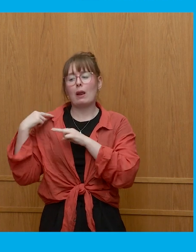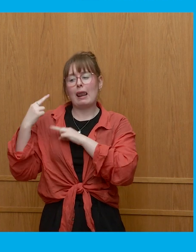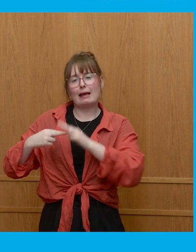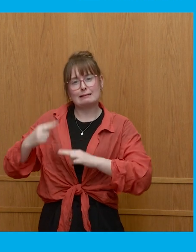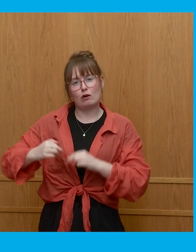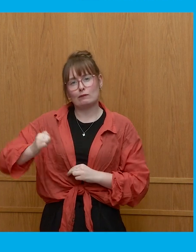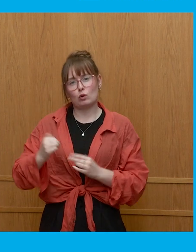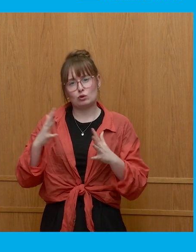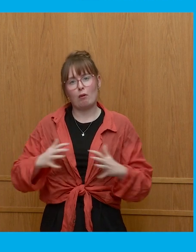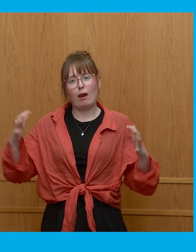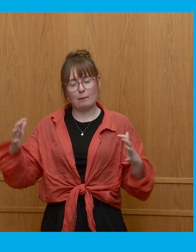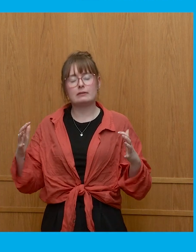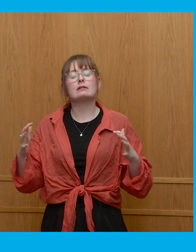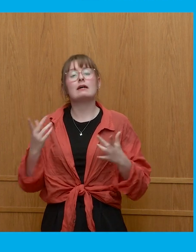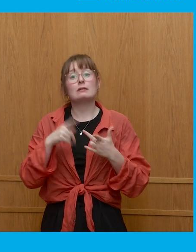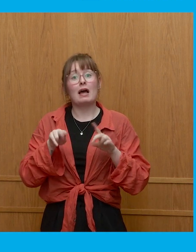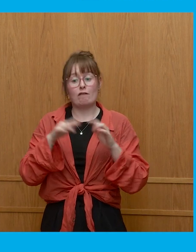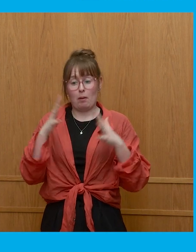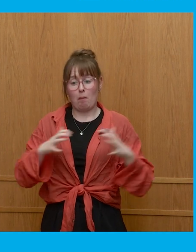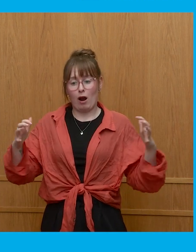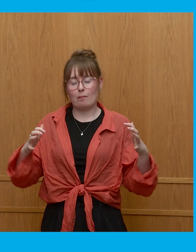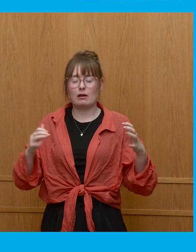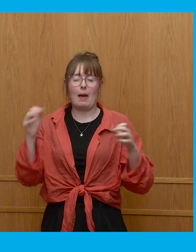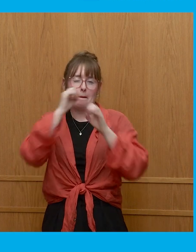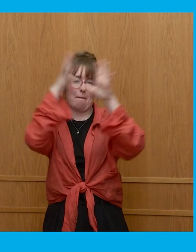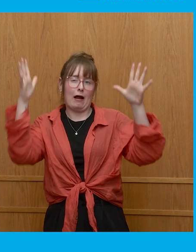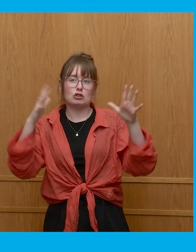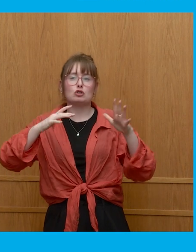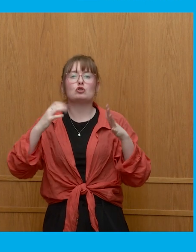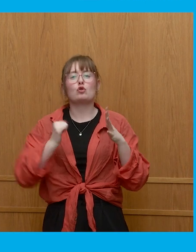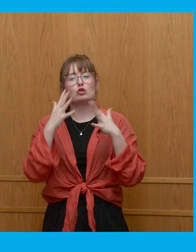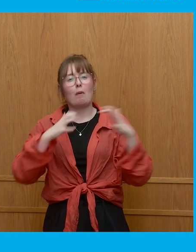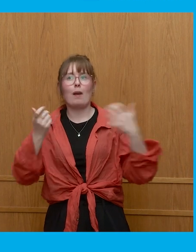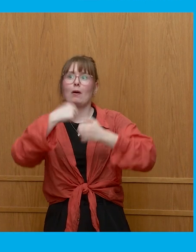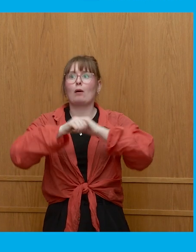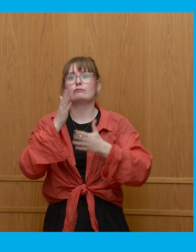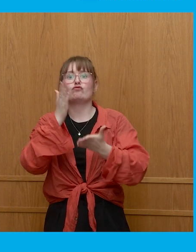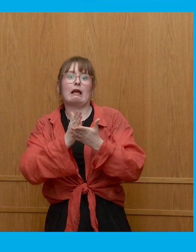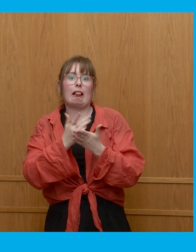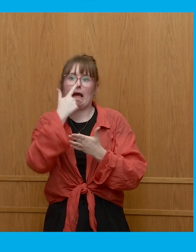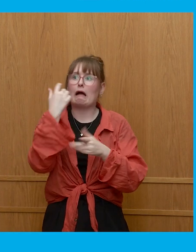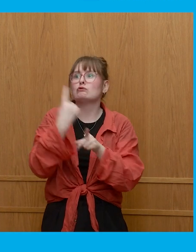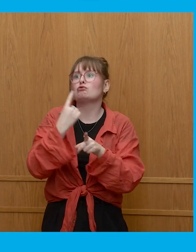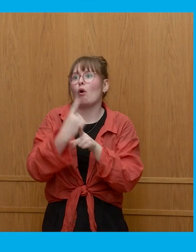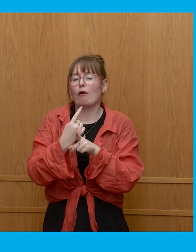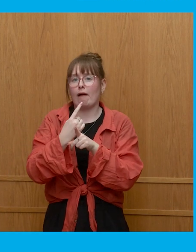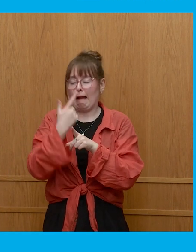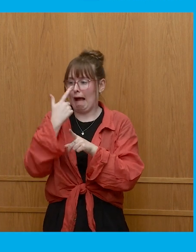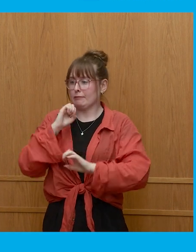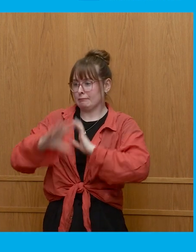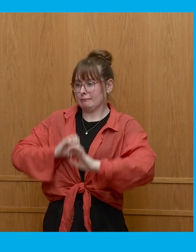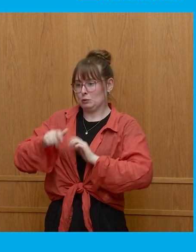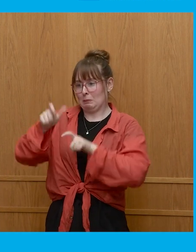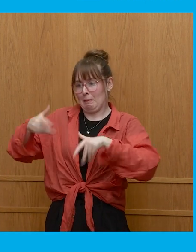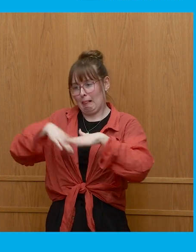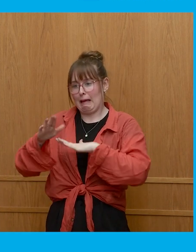Scottish Parliament, if the Parliament building could talk in that debating chamber to the politicians sitting in that debating